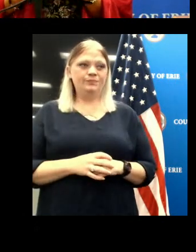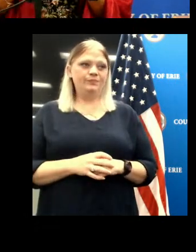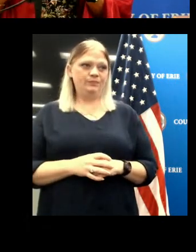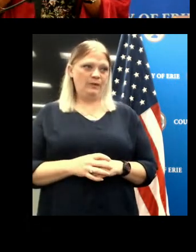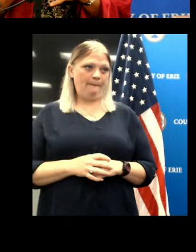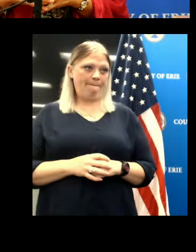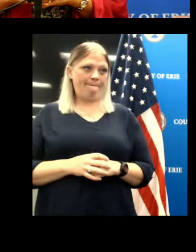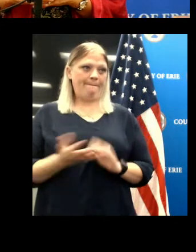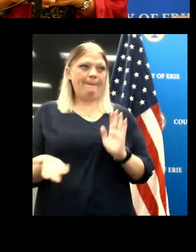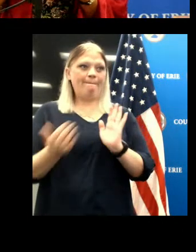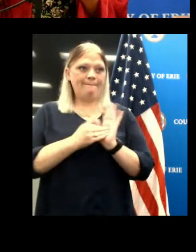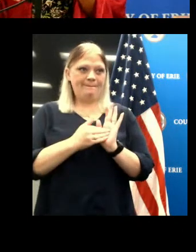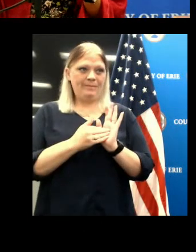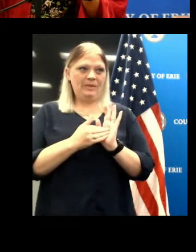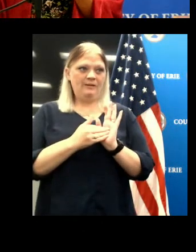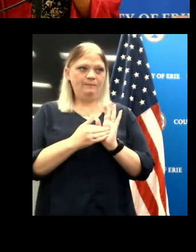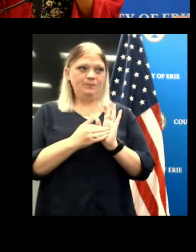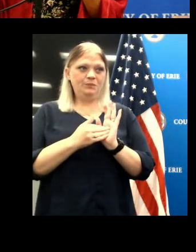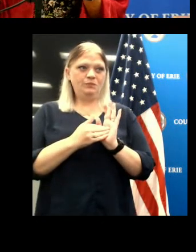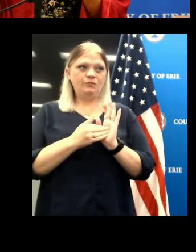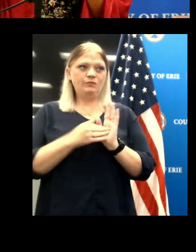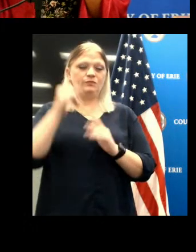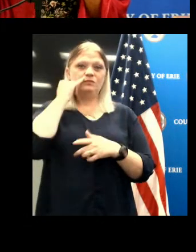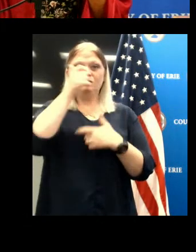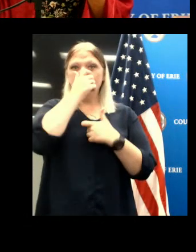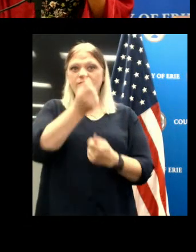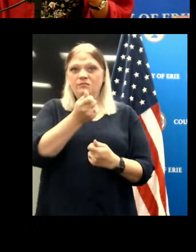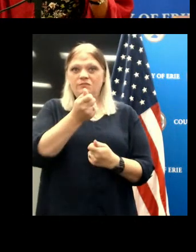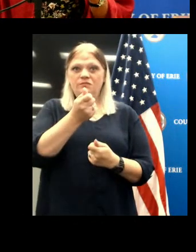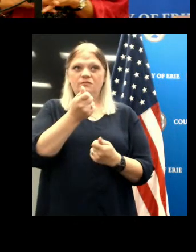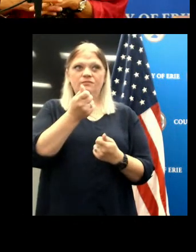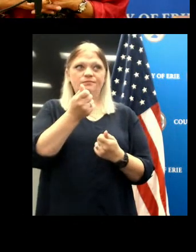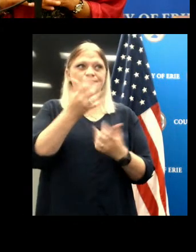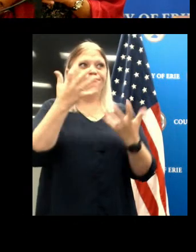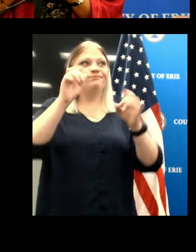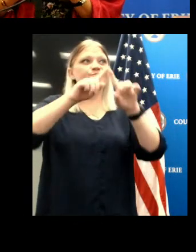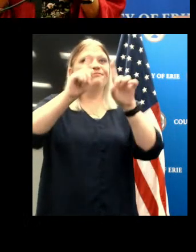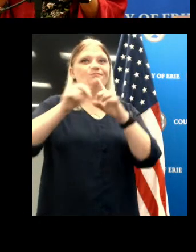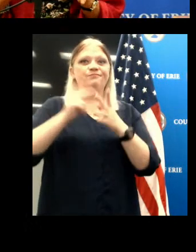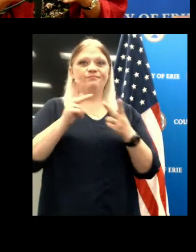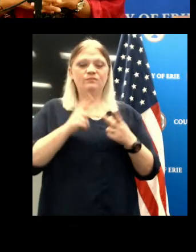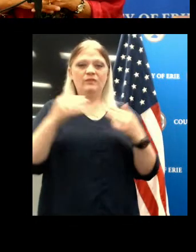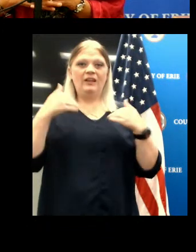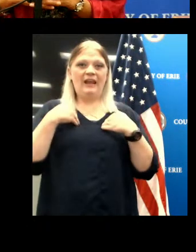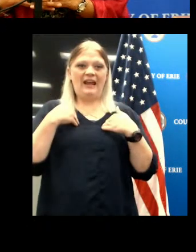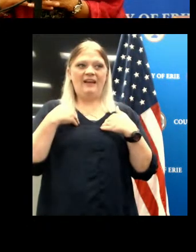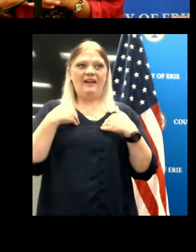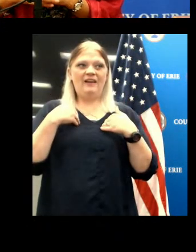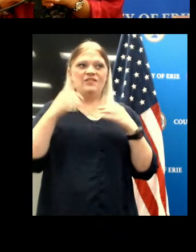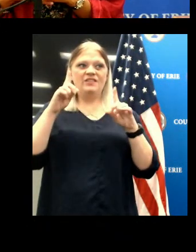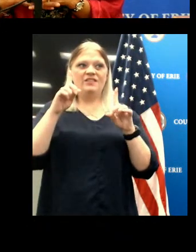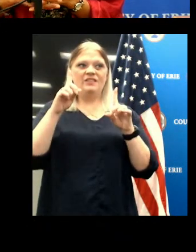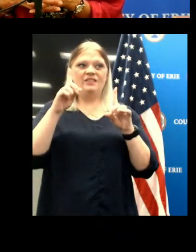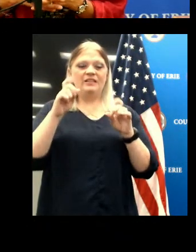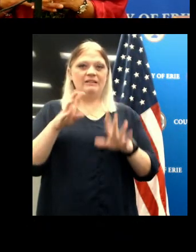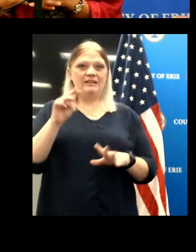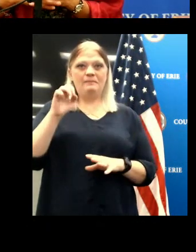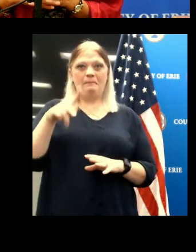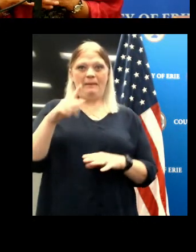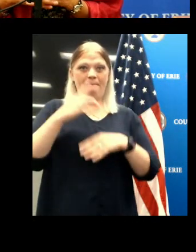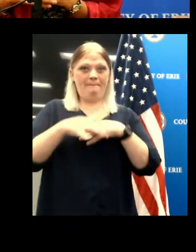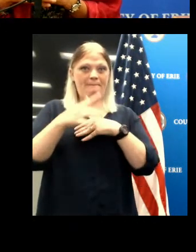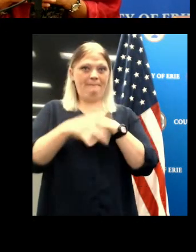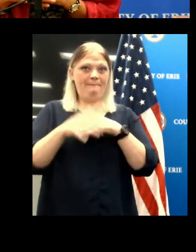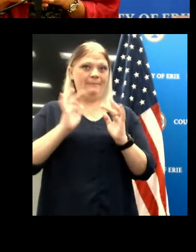So again, if you are interested in going somewhere else for testing, we have our interactive test map